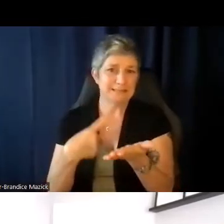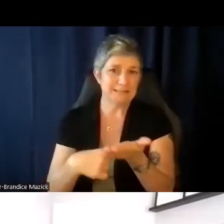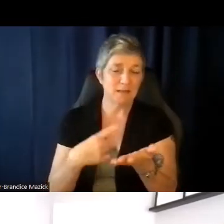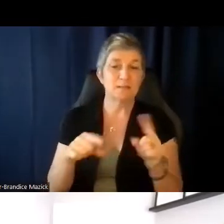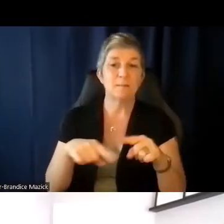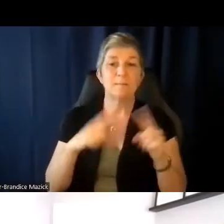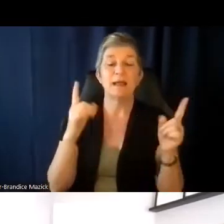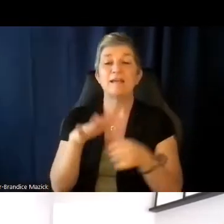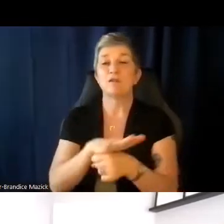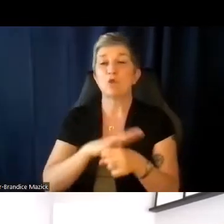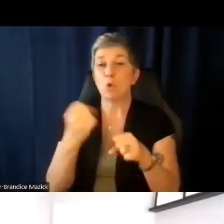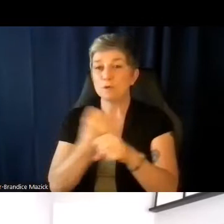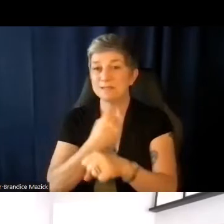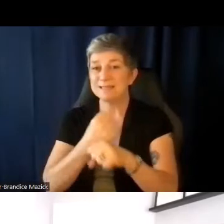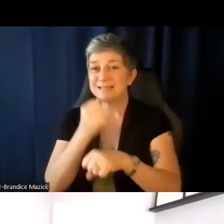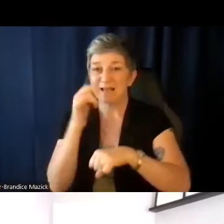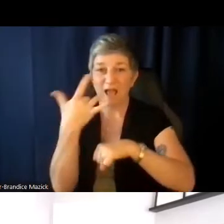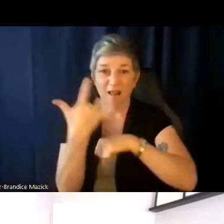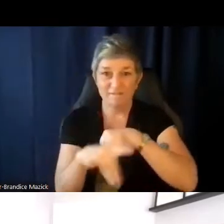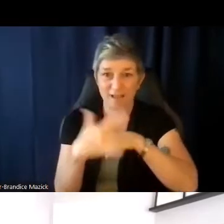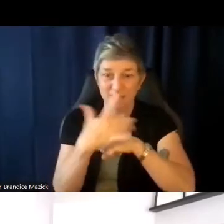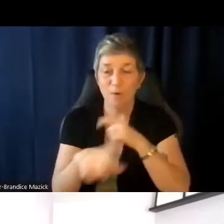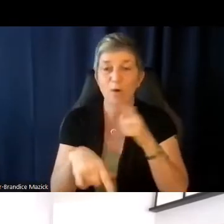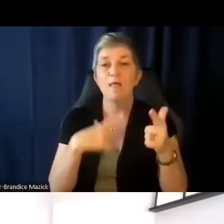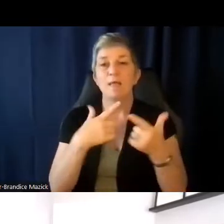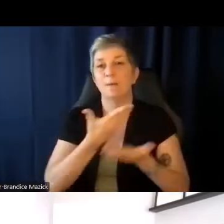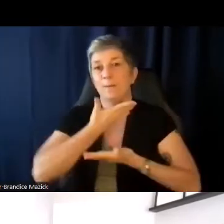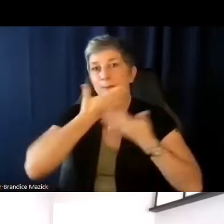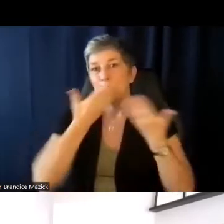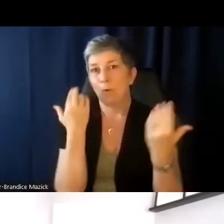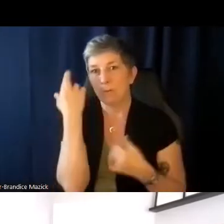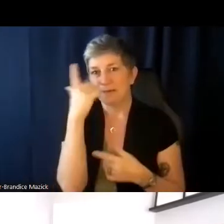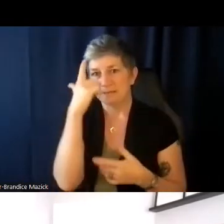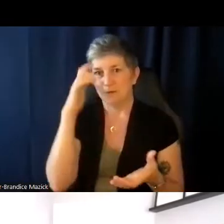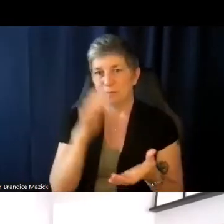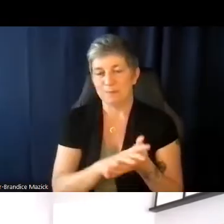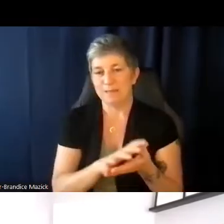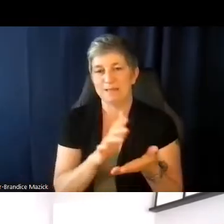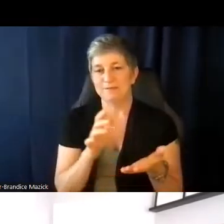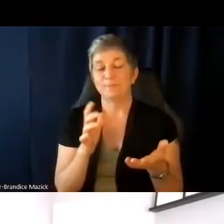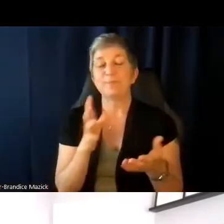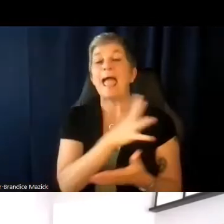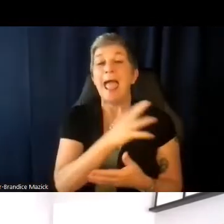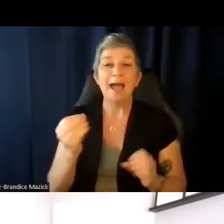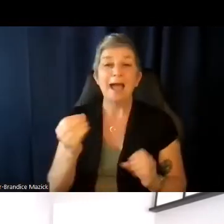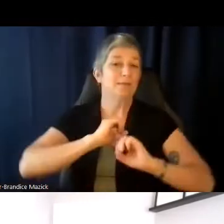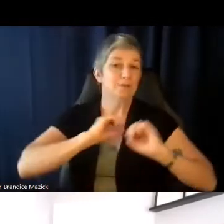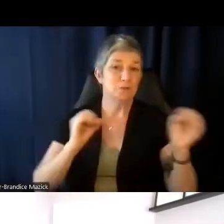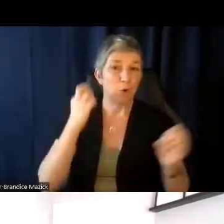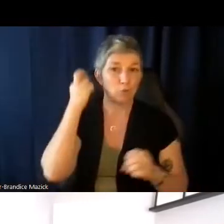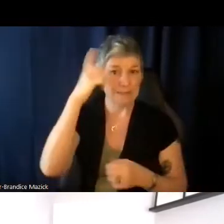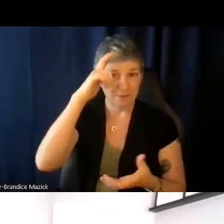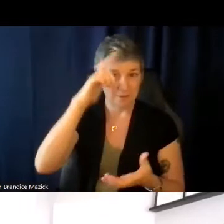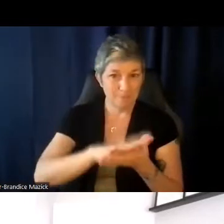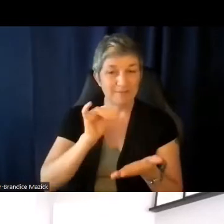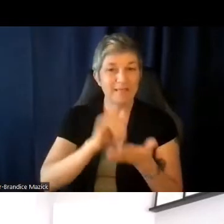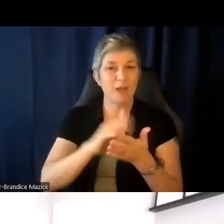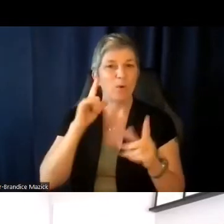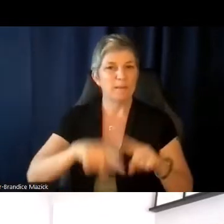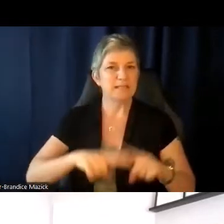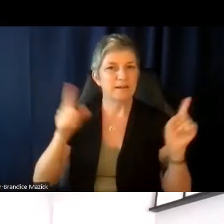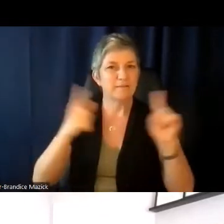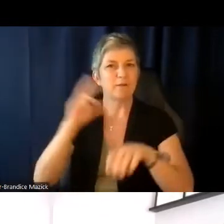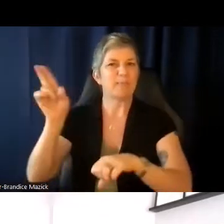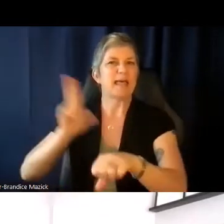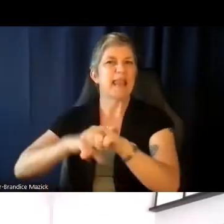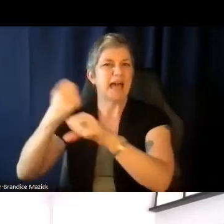local statistics are not available, then there is no reason to believe that they would, and there is no reason to believe that they would differ from national